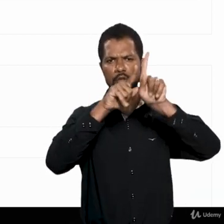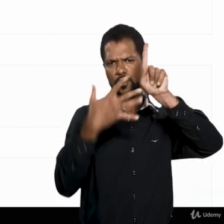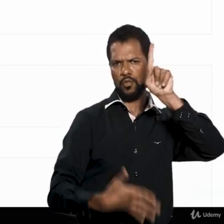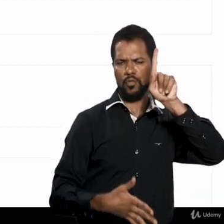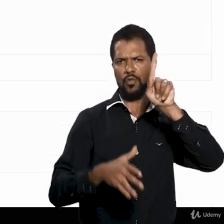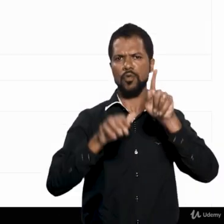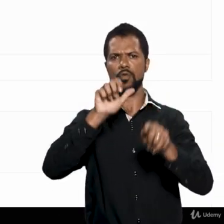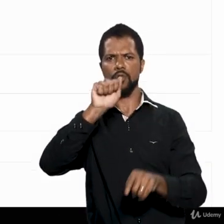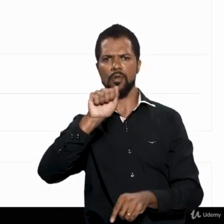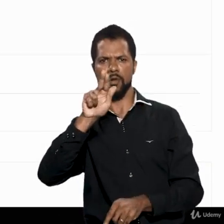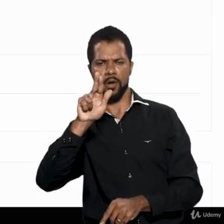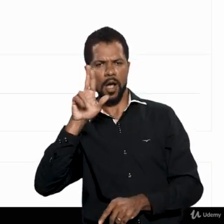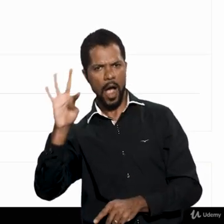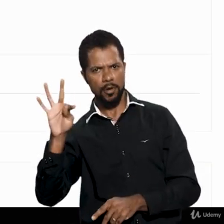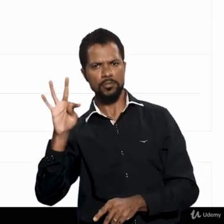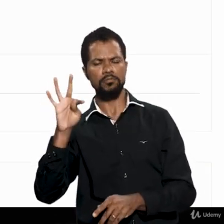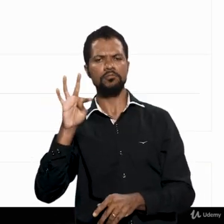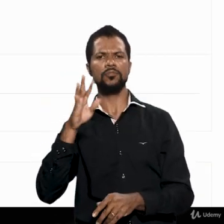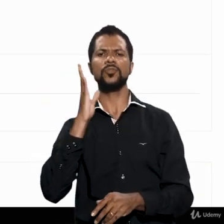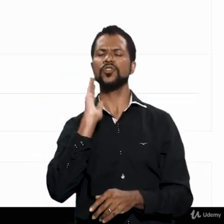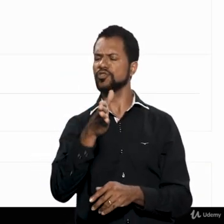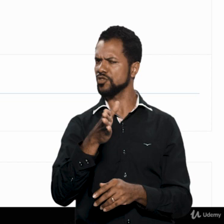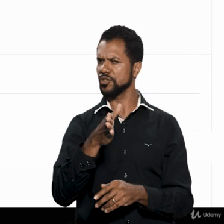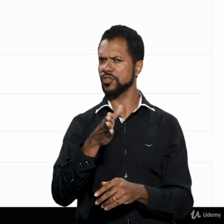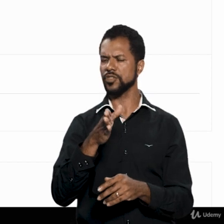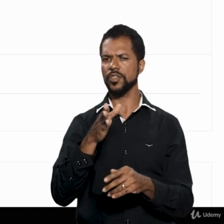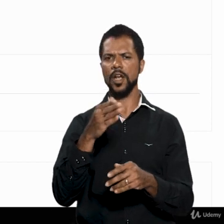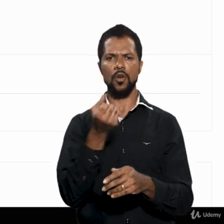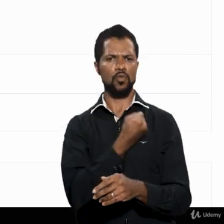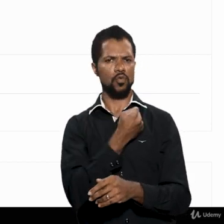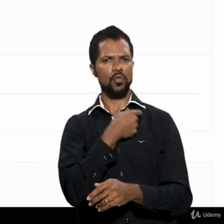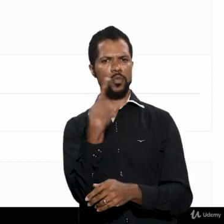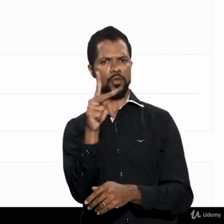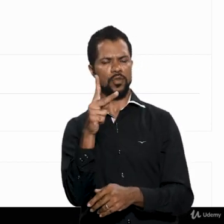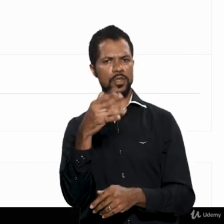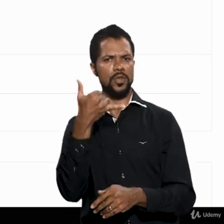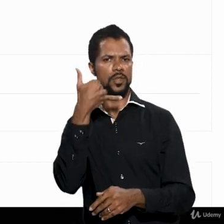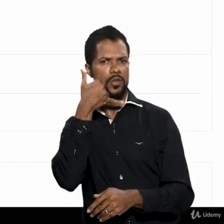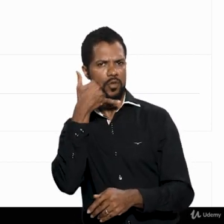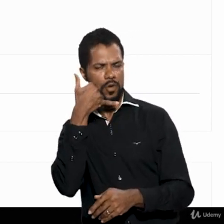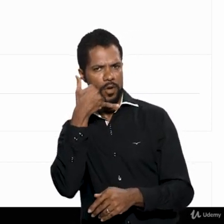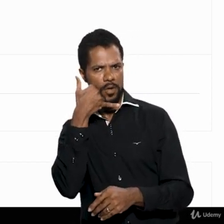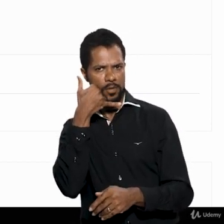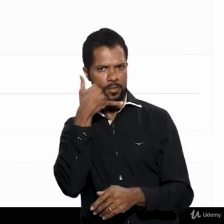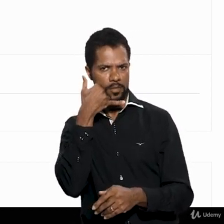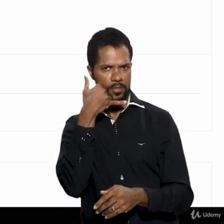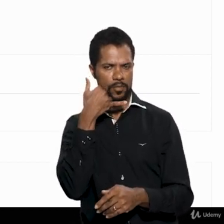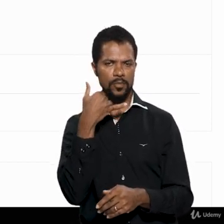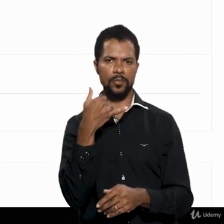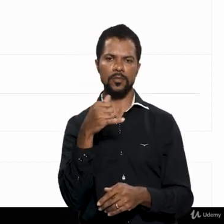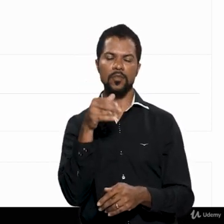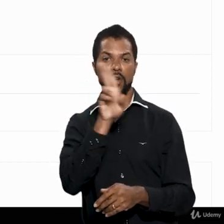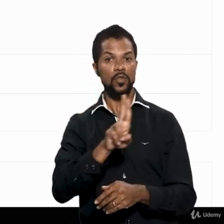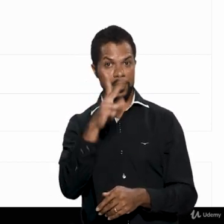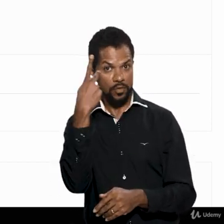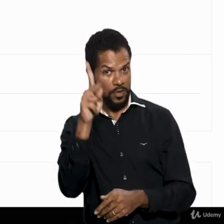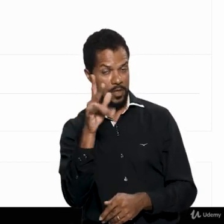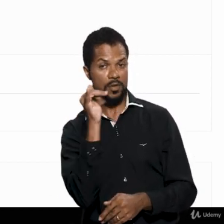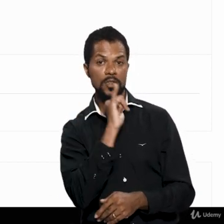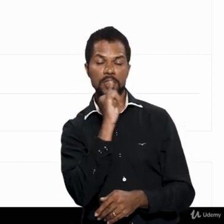So I'm going to use my phone number here. I'm going to put my number, area, country code, which is Brazil in my case, area